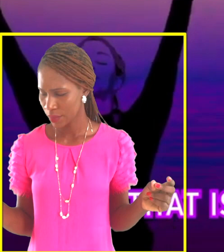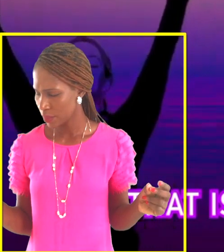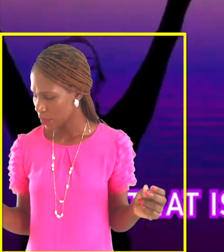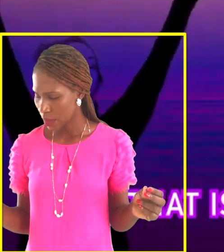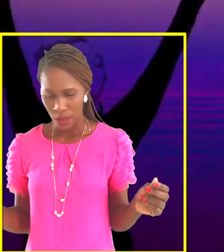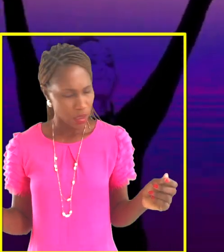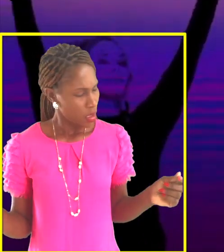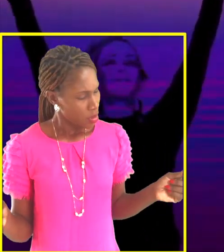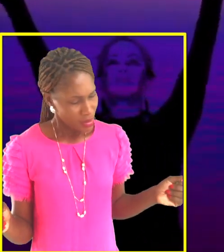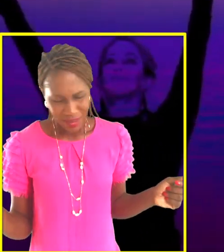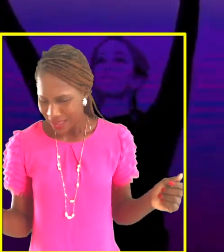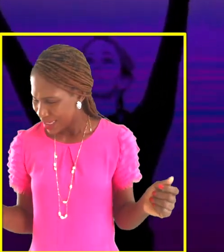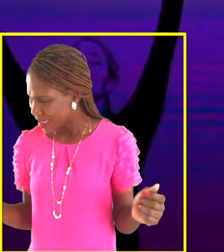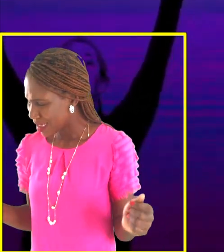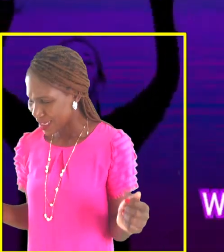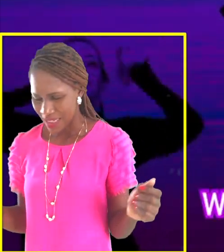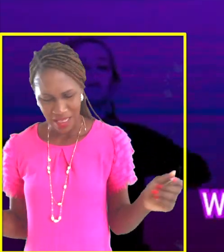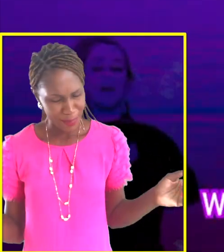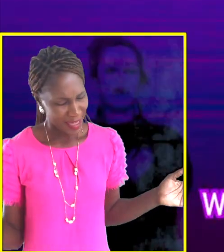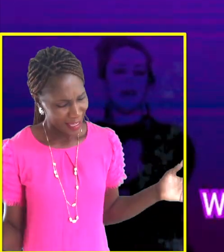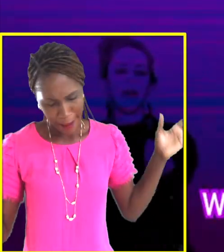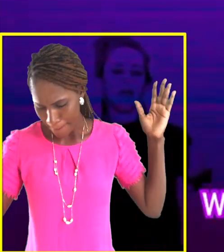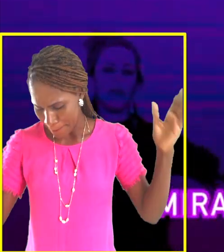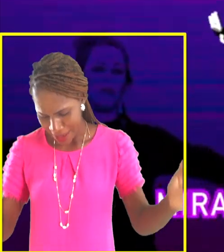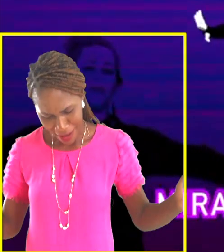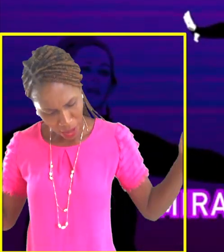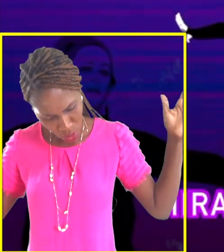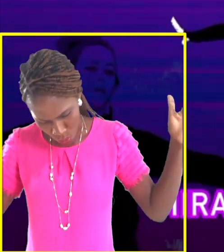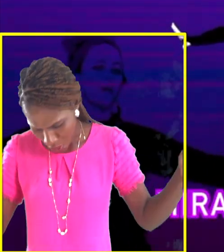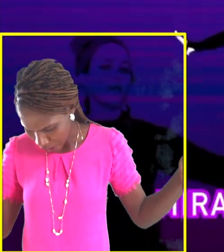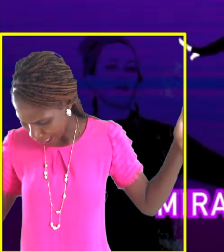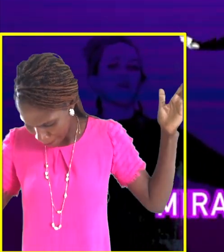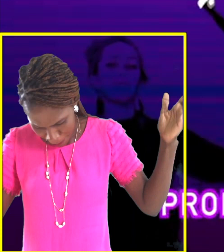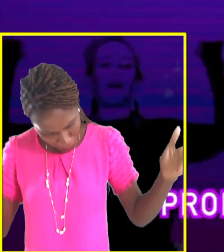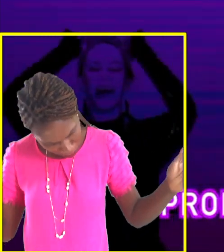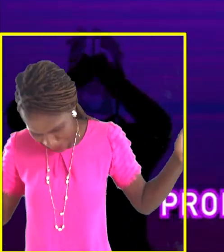yes it is, yeah. To you all we make.